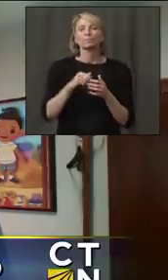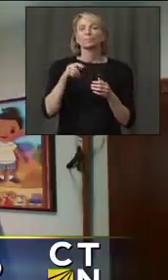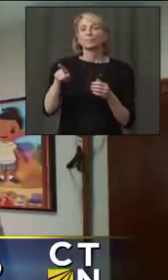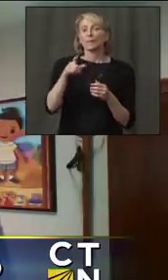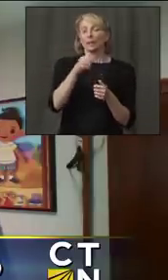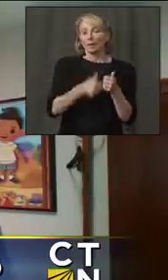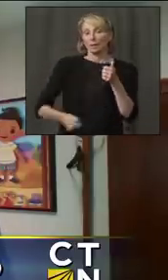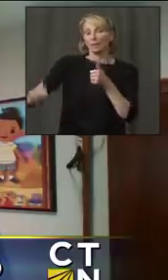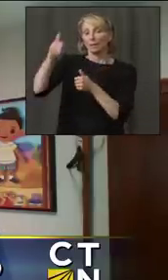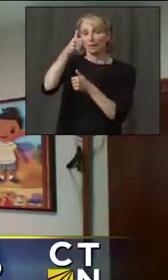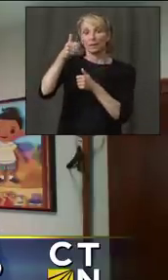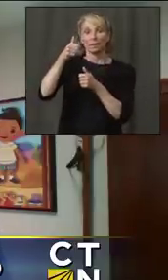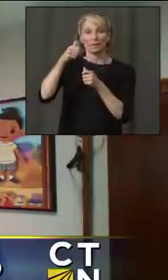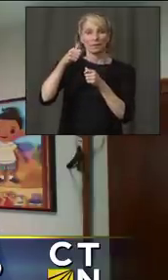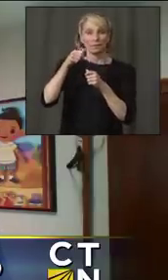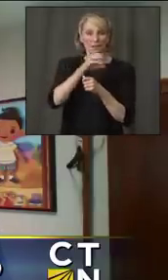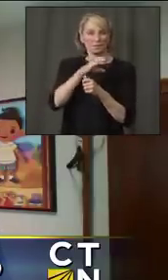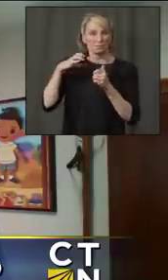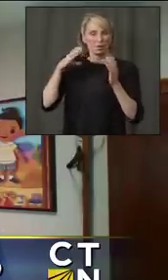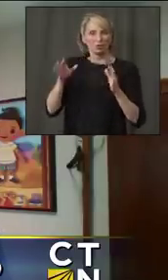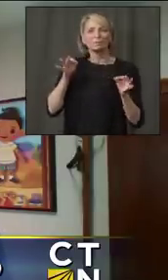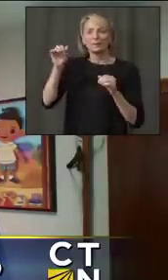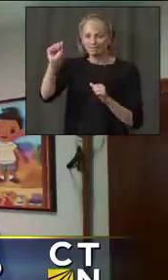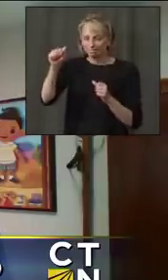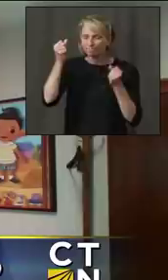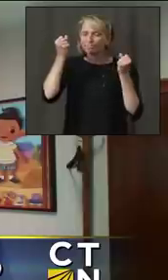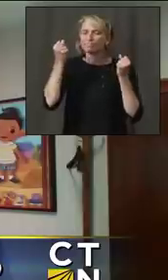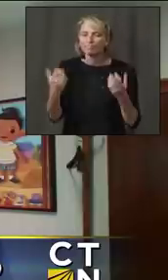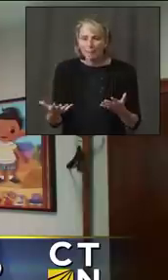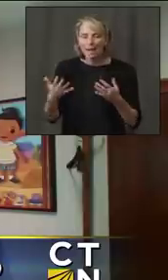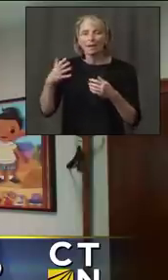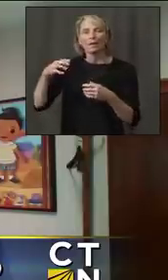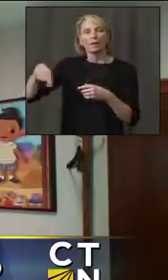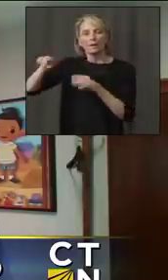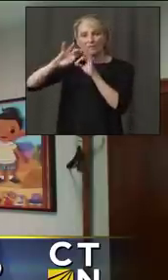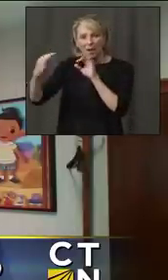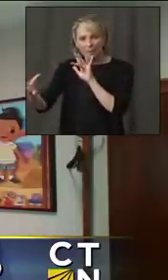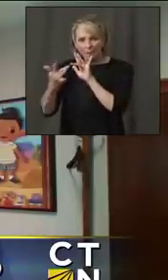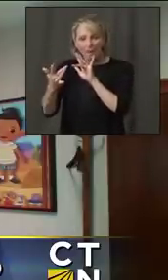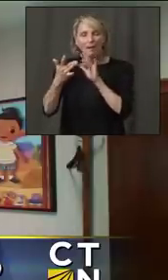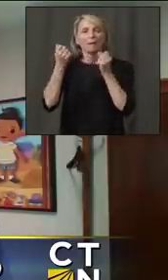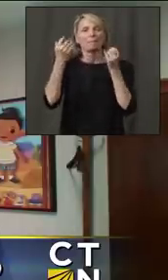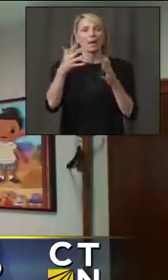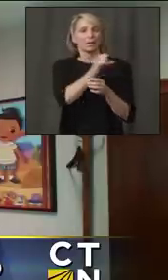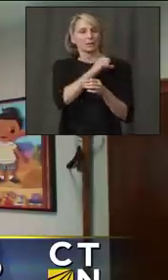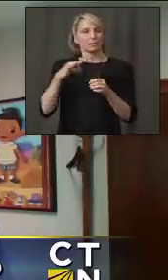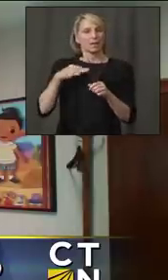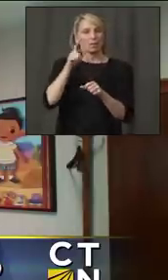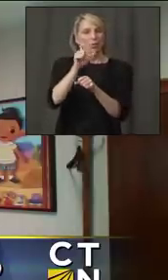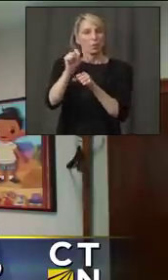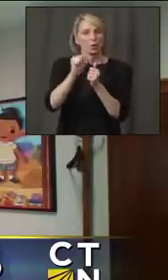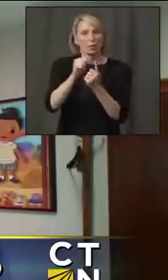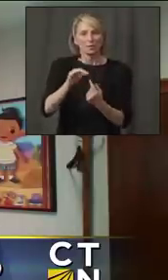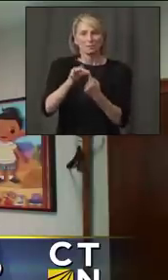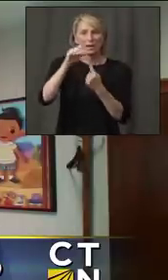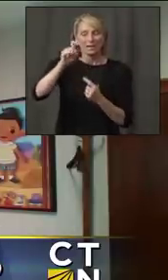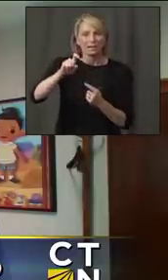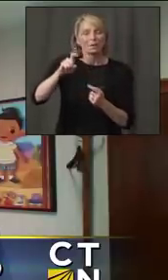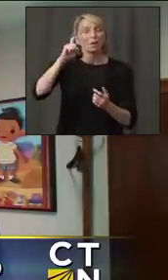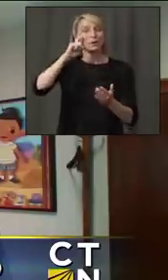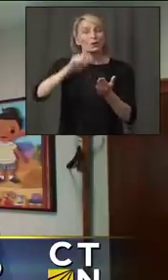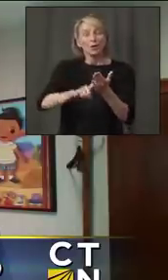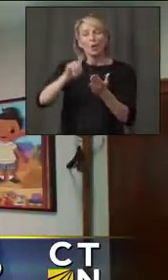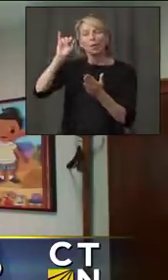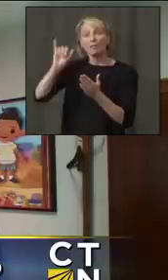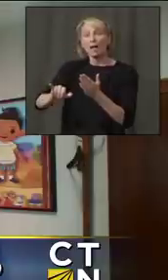heard from many parents, from folks that work with our children with special needs, and the impact of distance learning on our students with